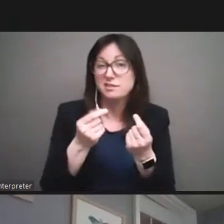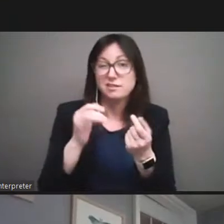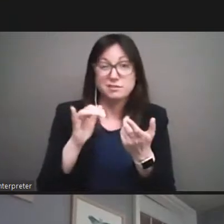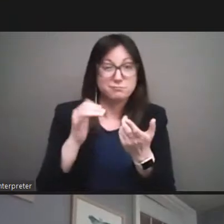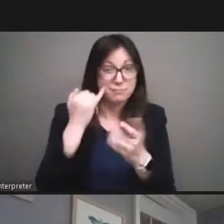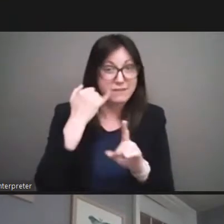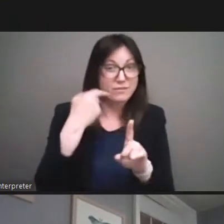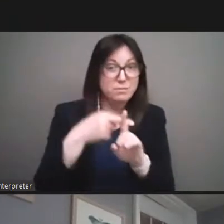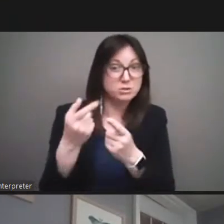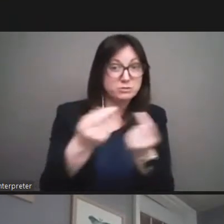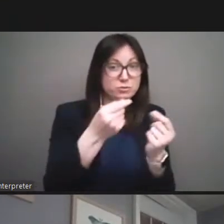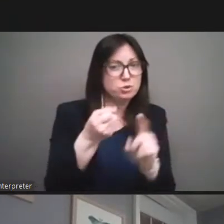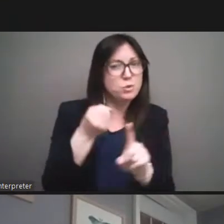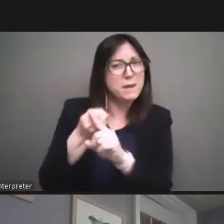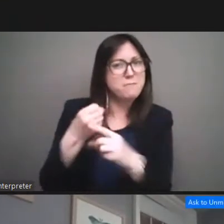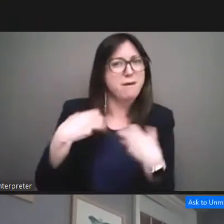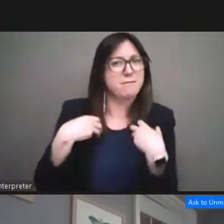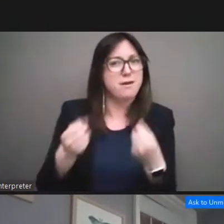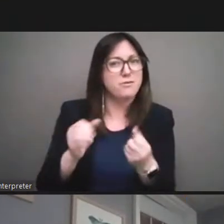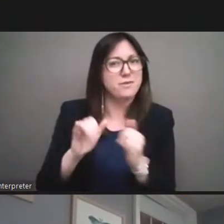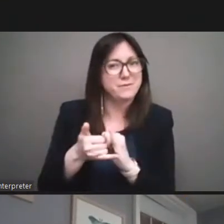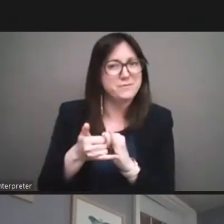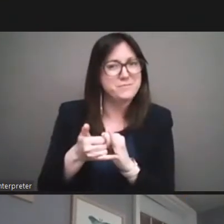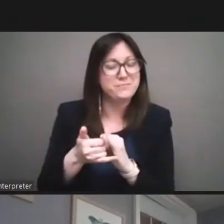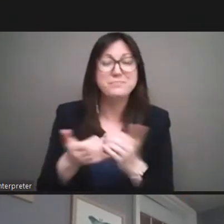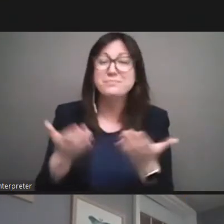so with that, thank you, immense